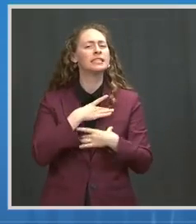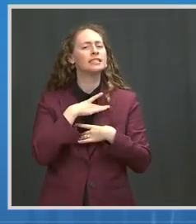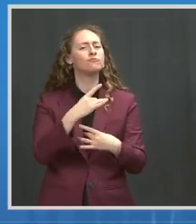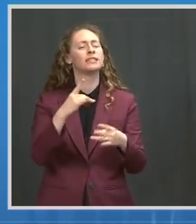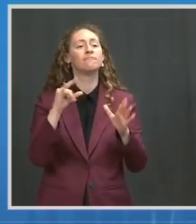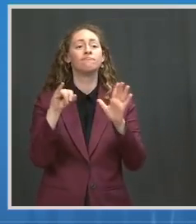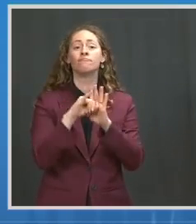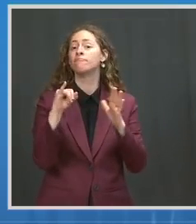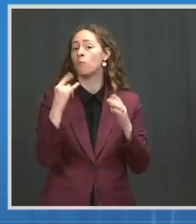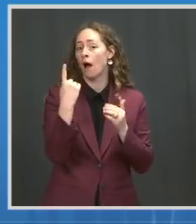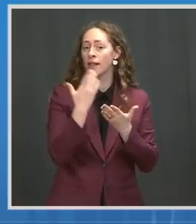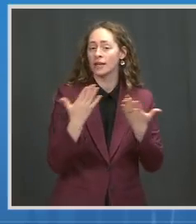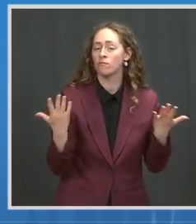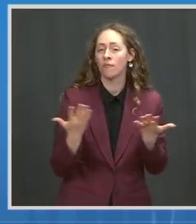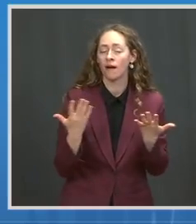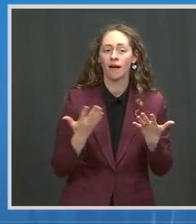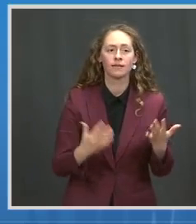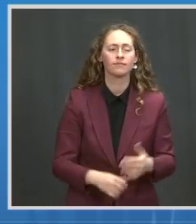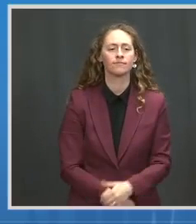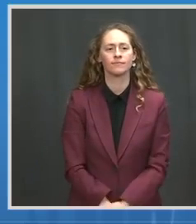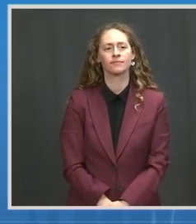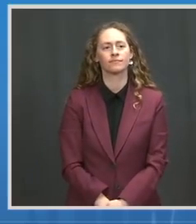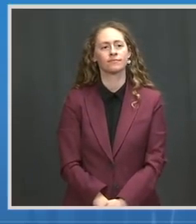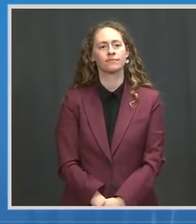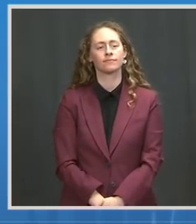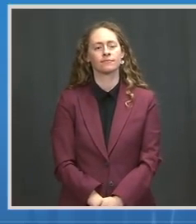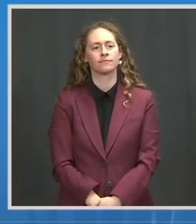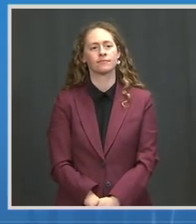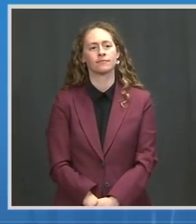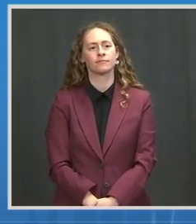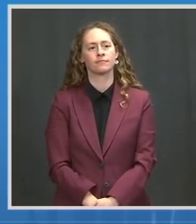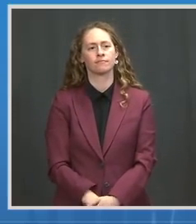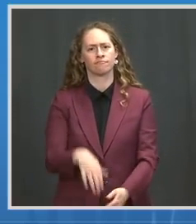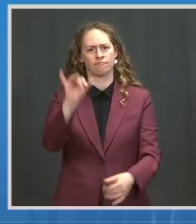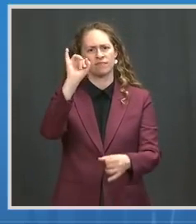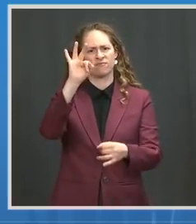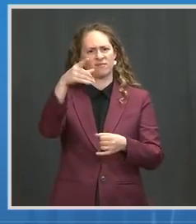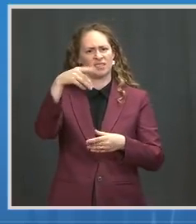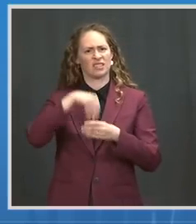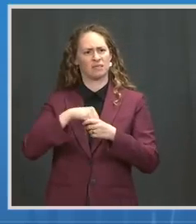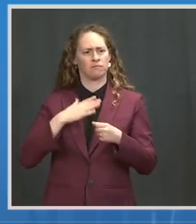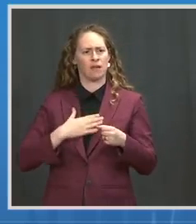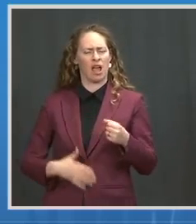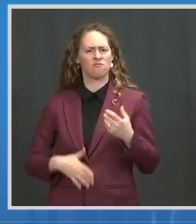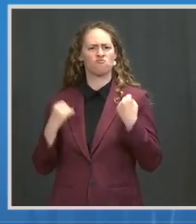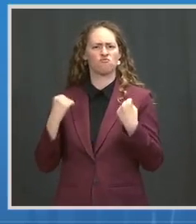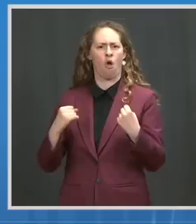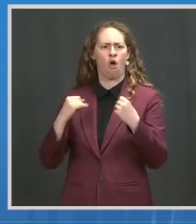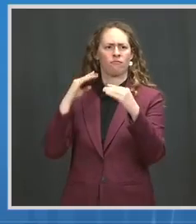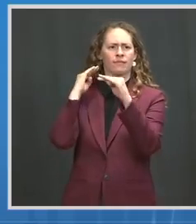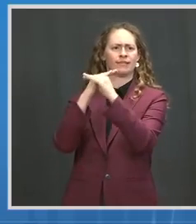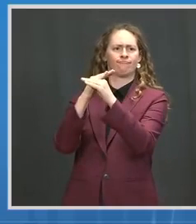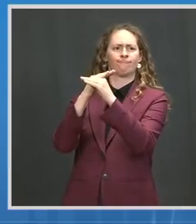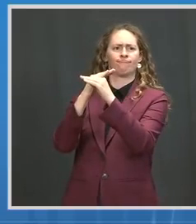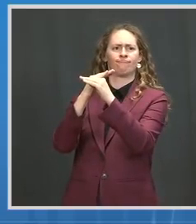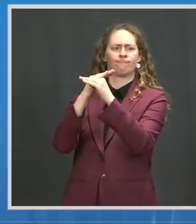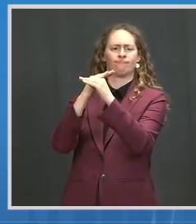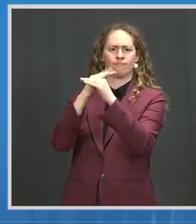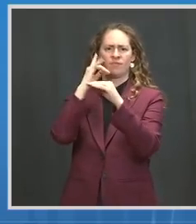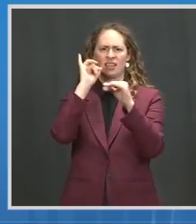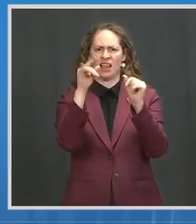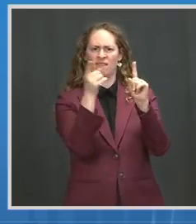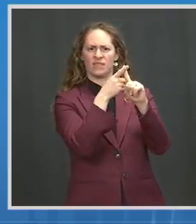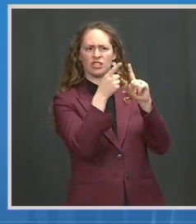degree of immune response against the wild type, the greater the secondary coverage you